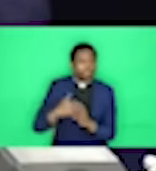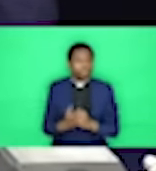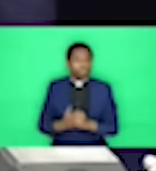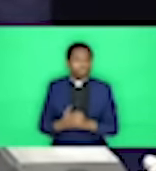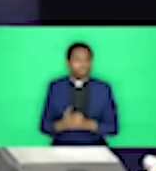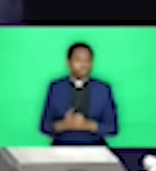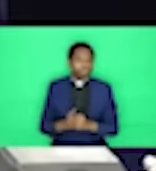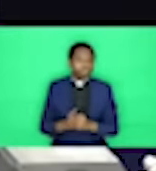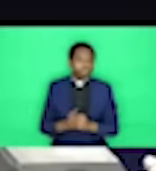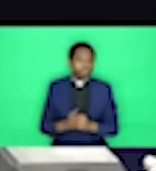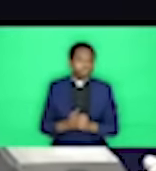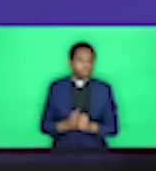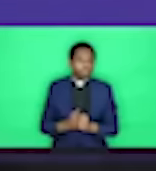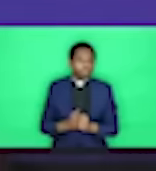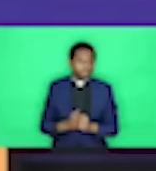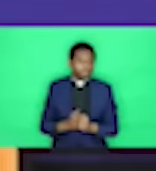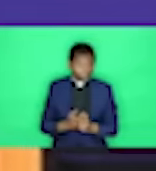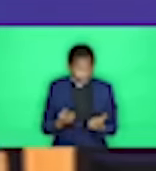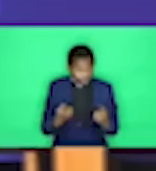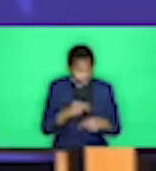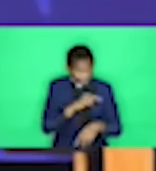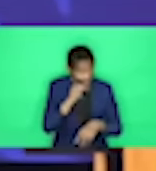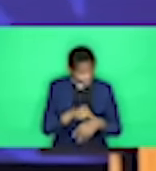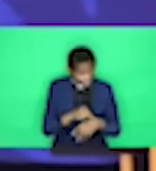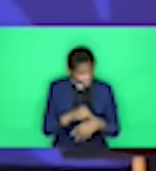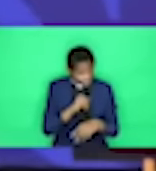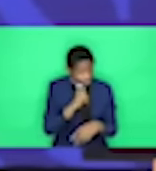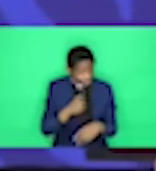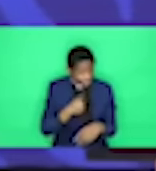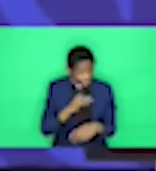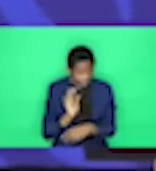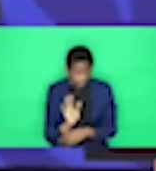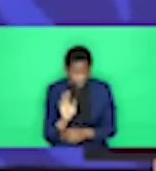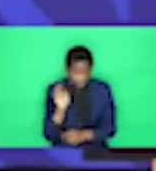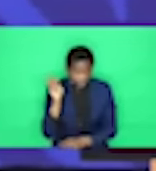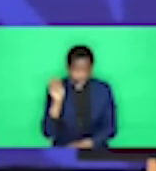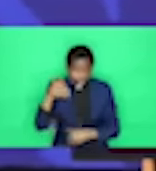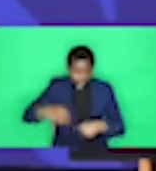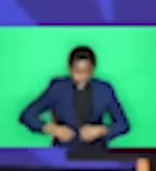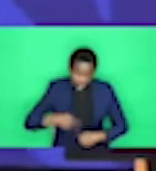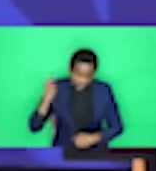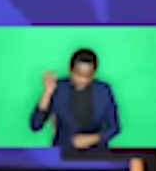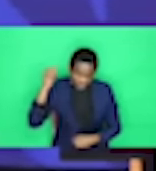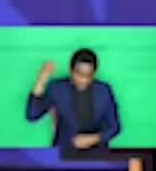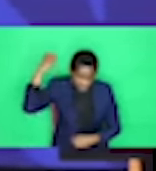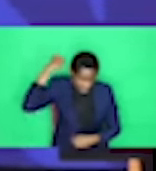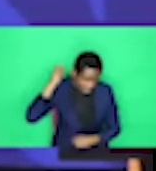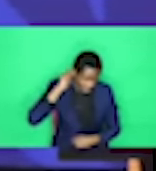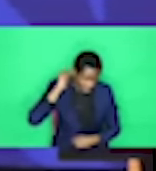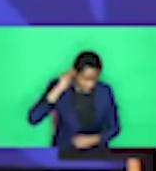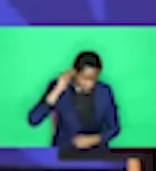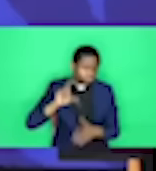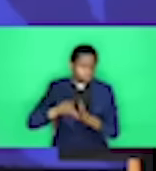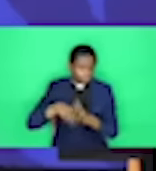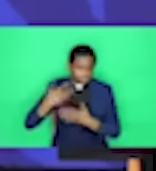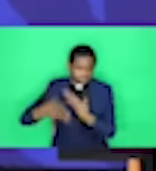when a nation does not have its youth in mind and the next generation in mind, it will just run